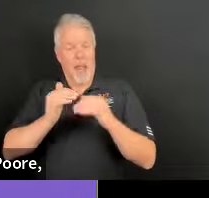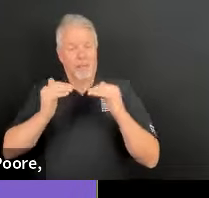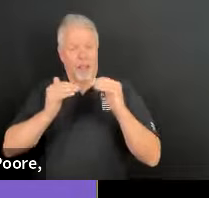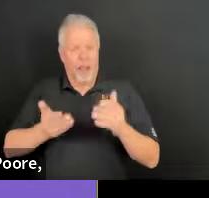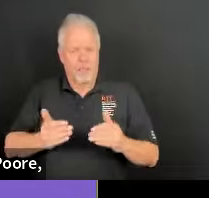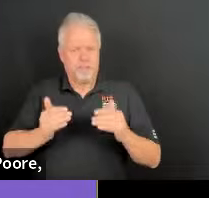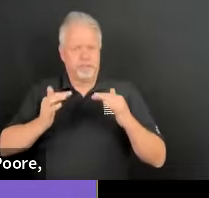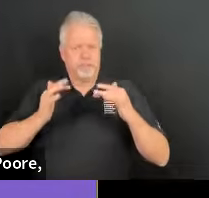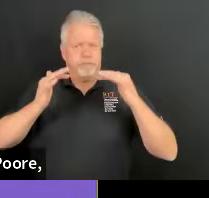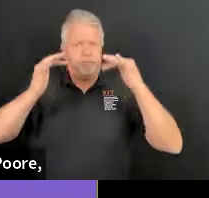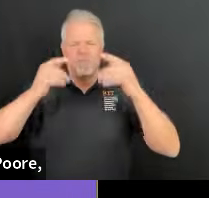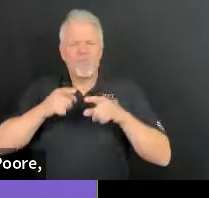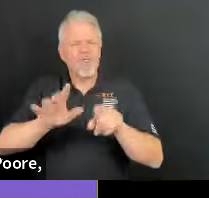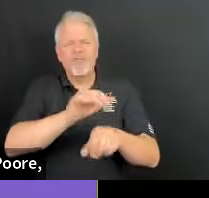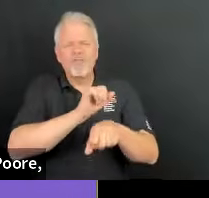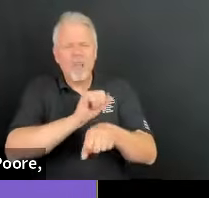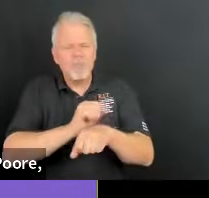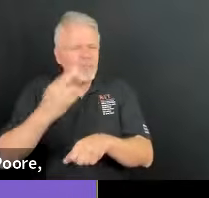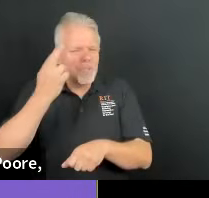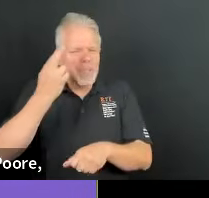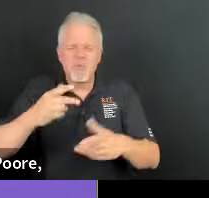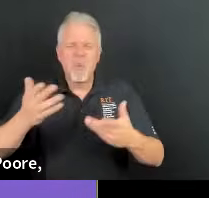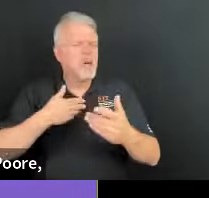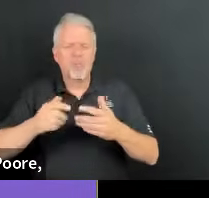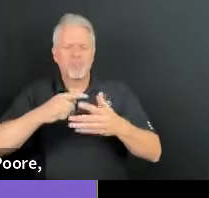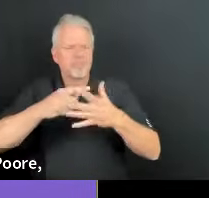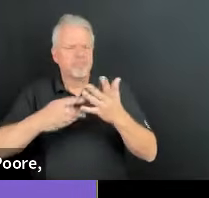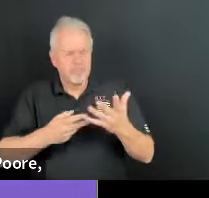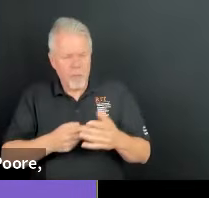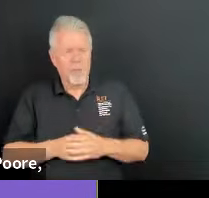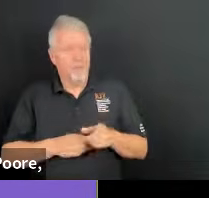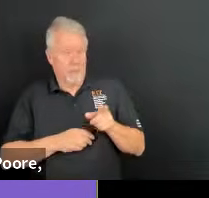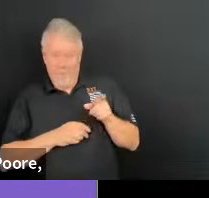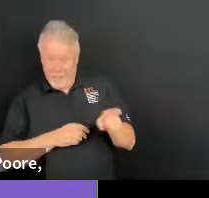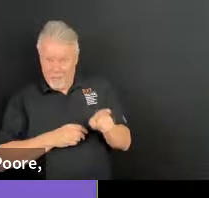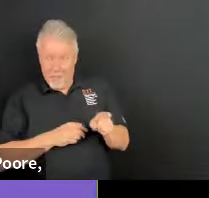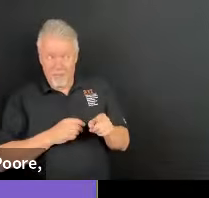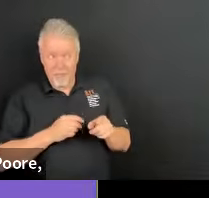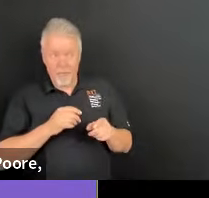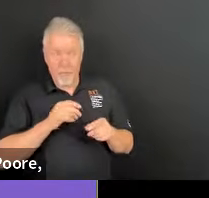with their stress levels